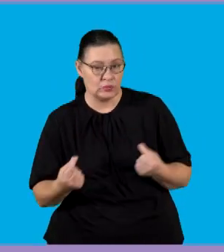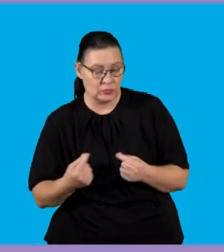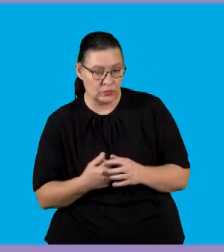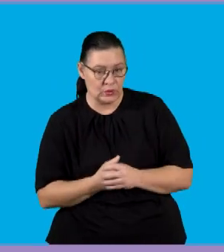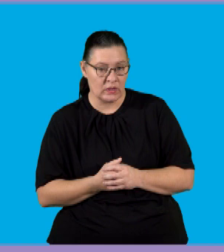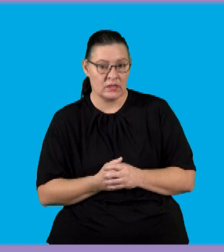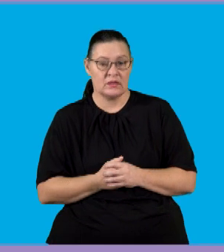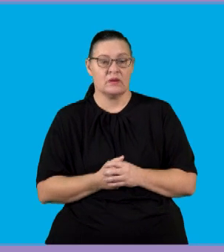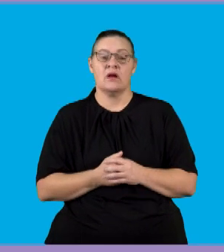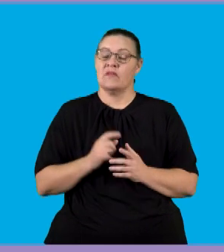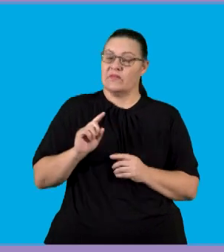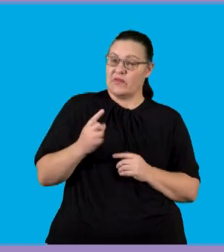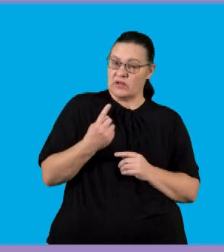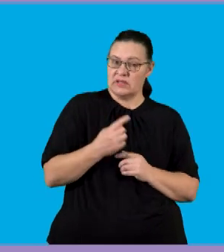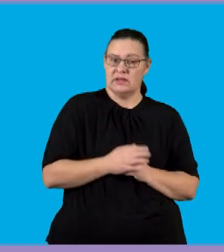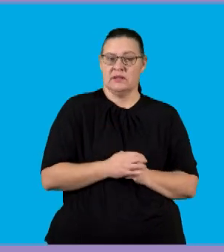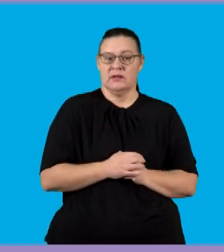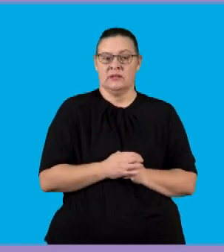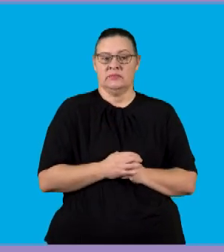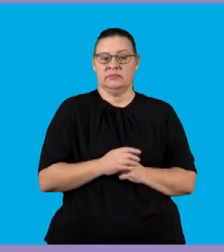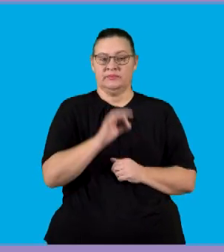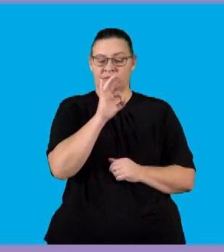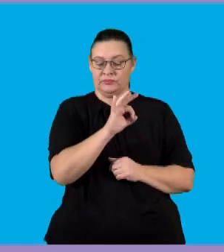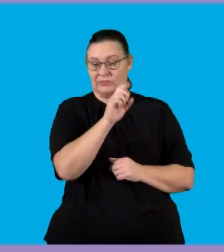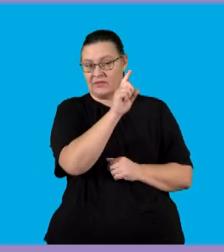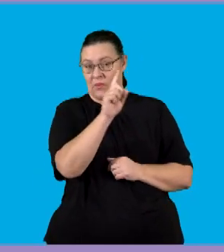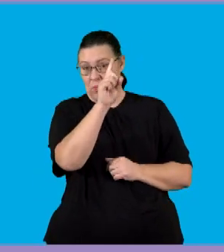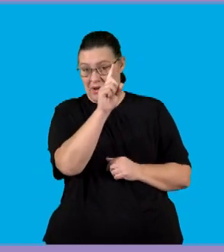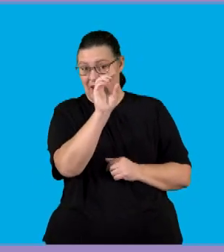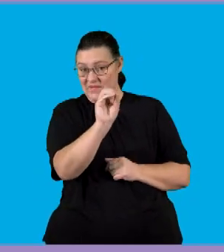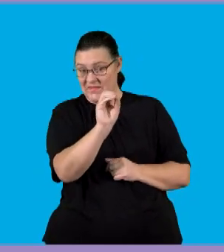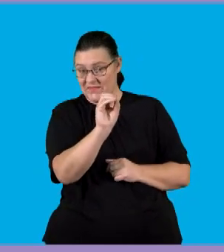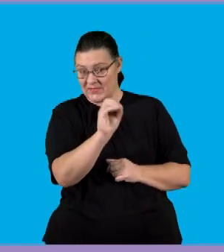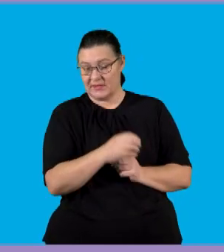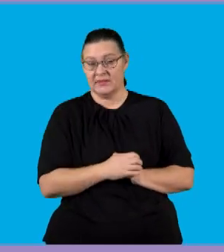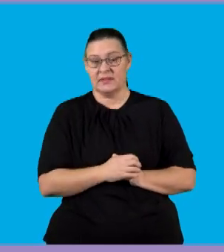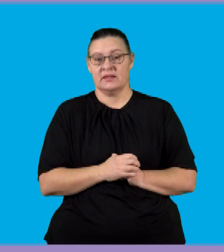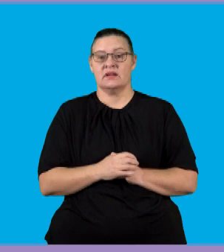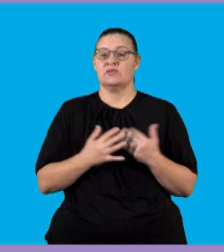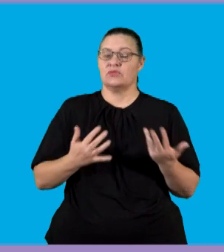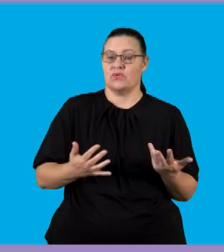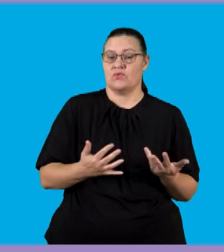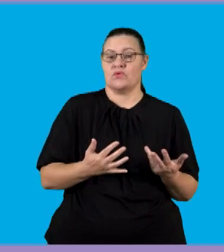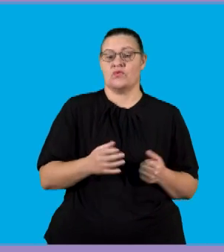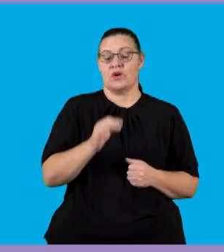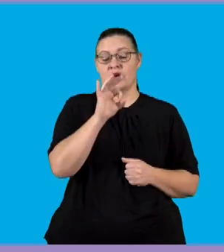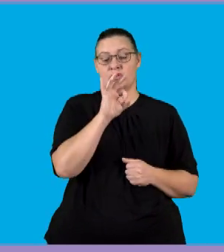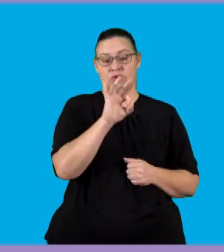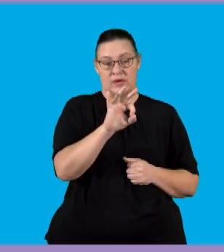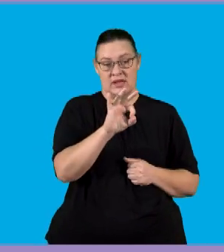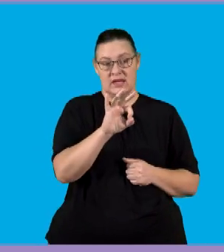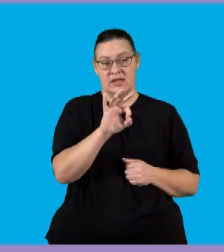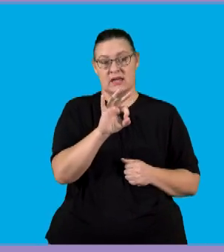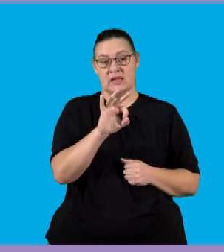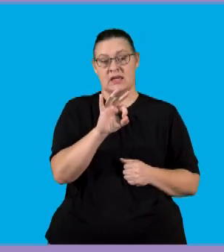to work this out? Well, firstly, that numerator 3 has an exponent 1 there. So we are going to take